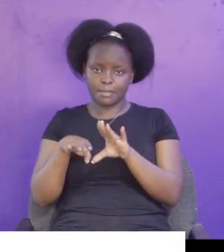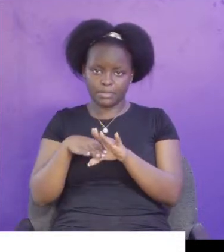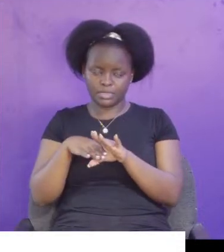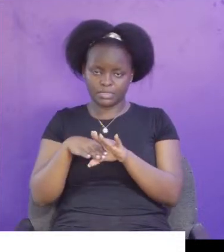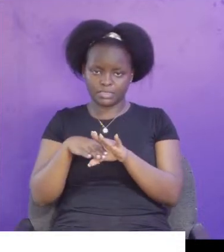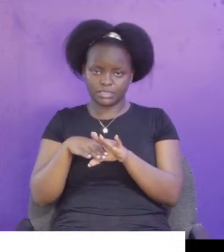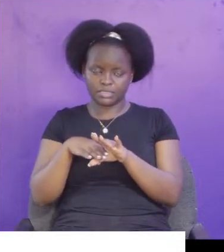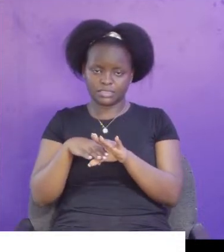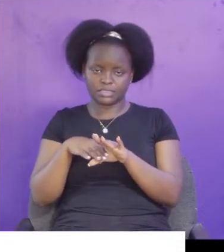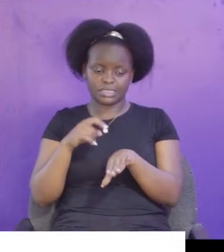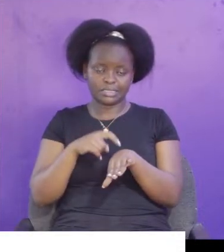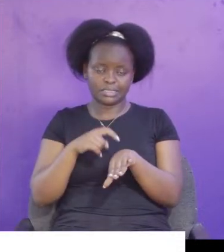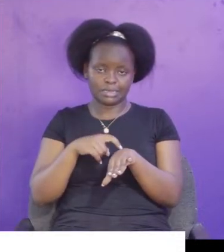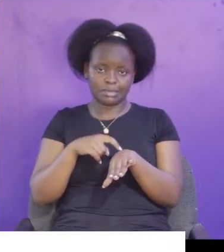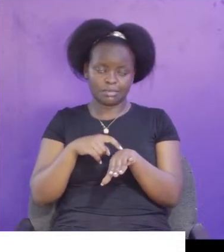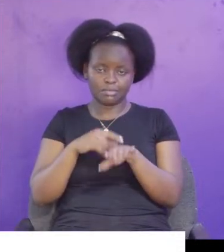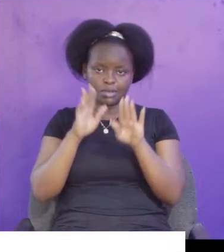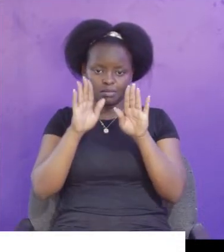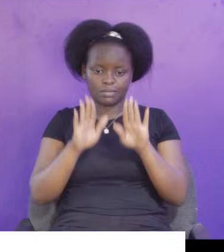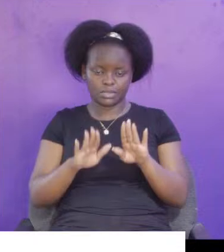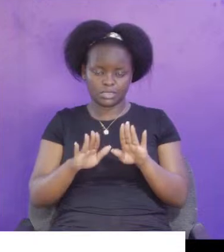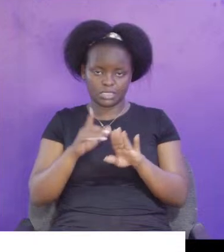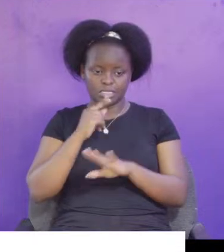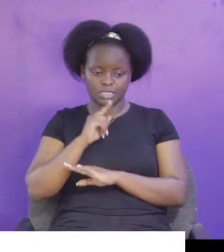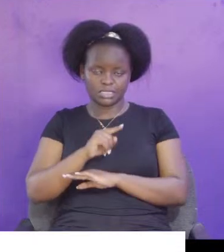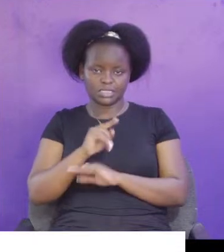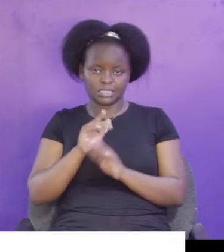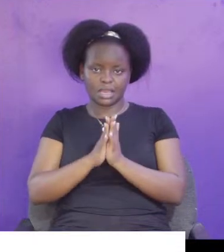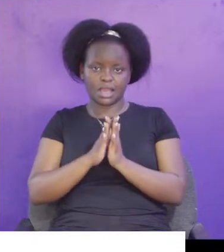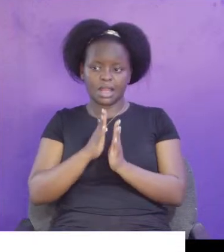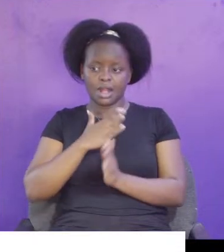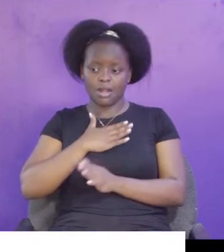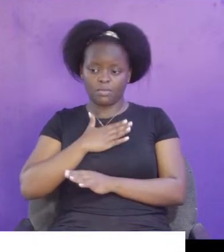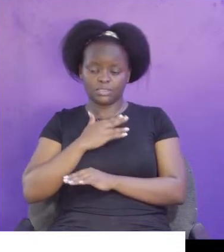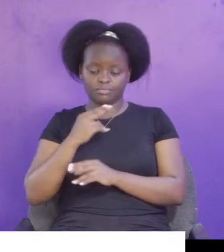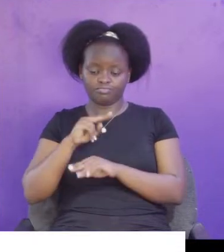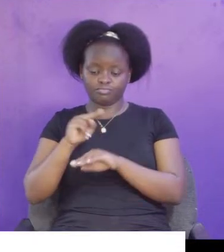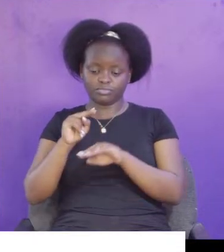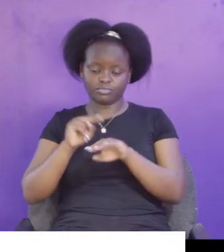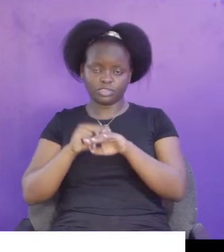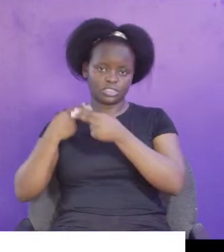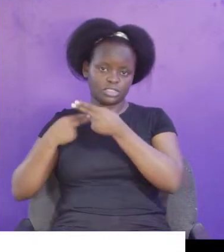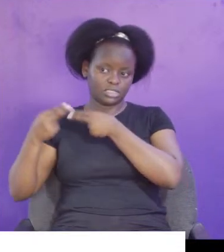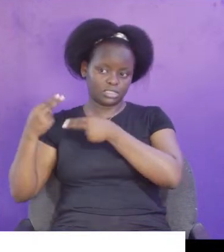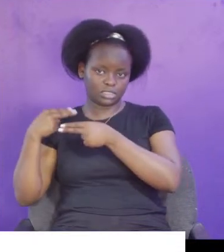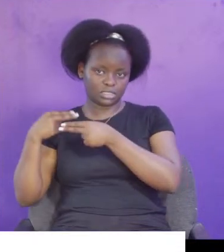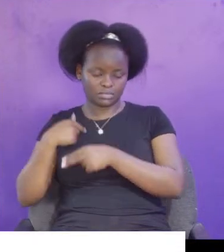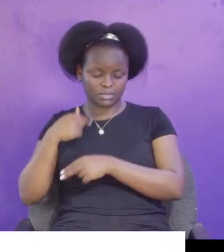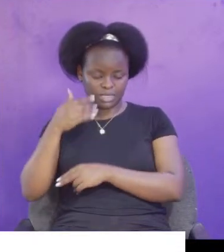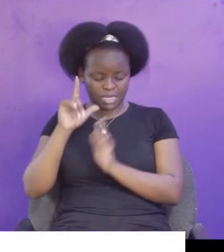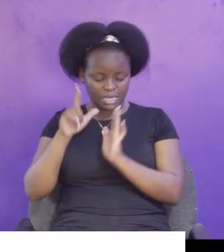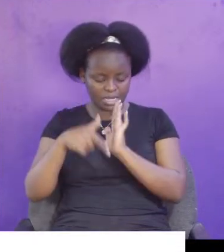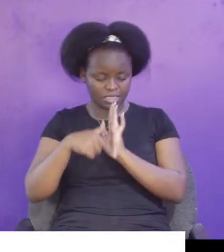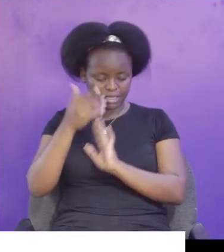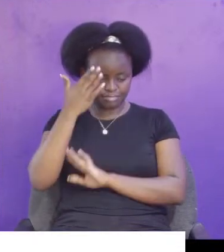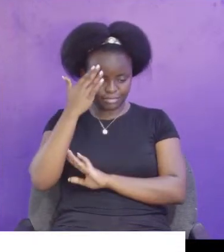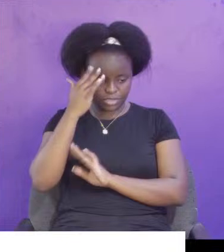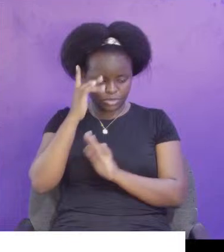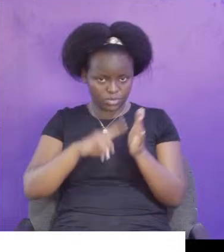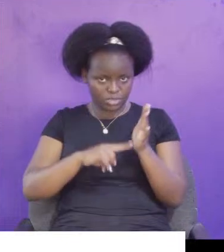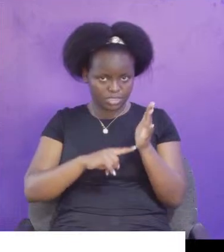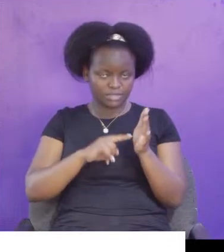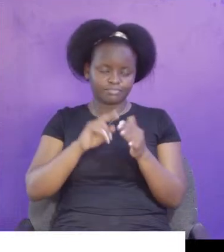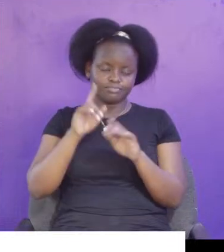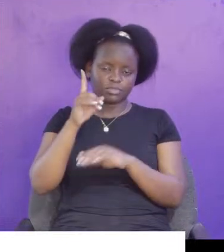moment in his and our nation's history, I neither knew that one day we would